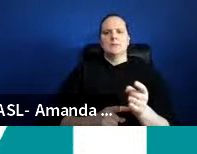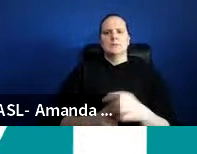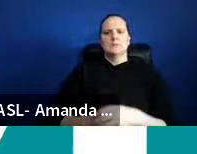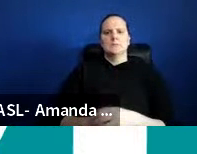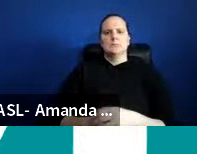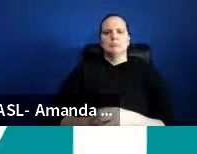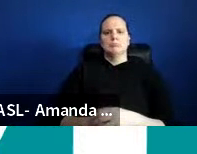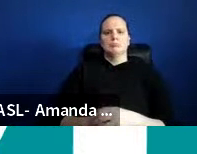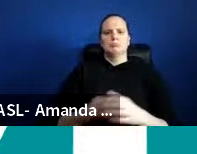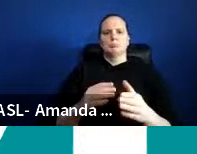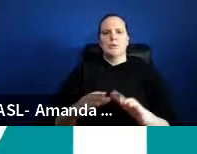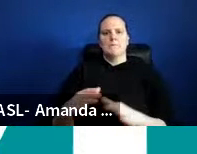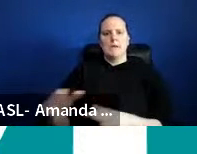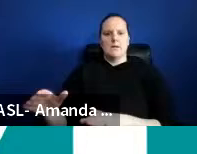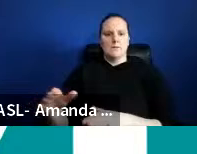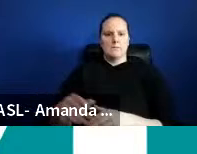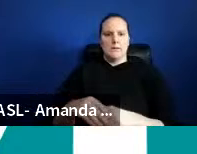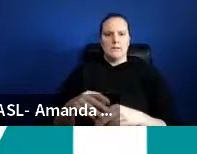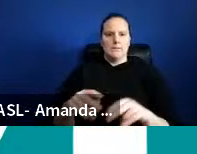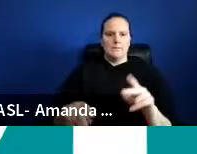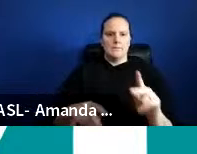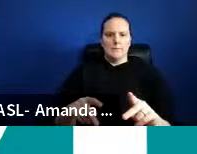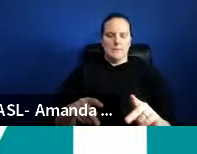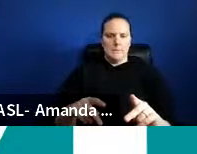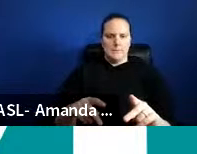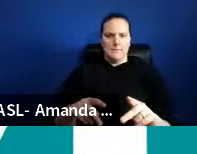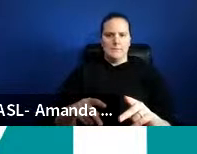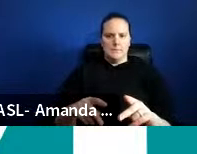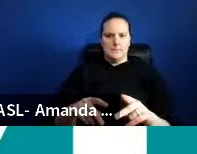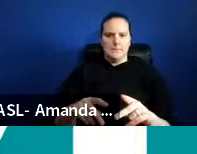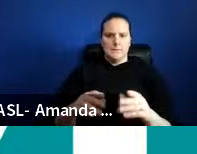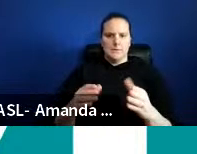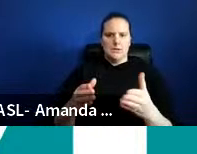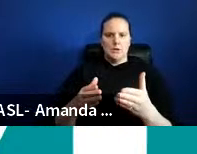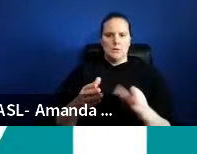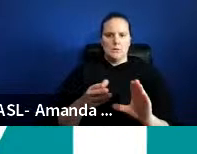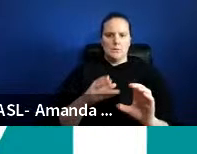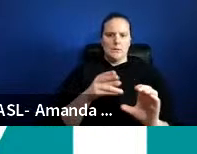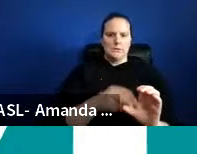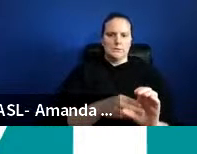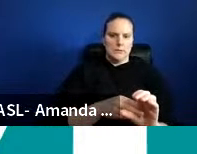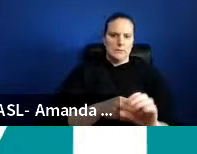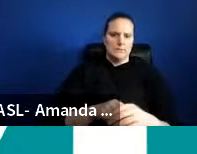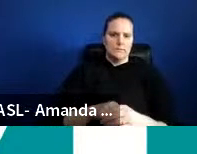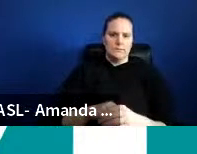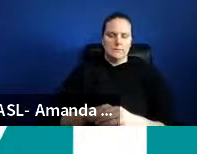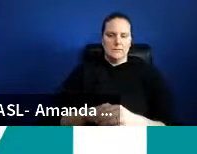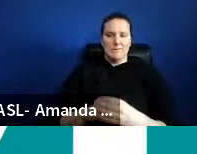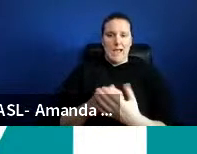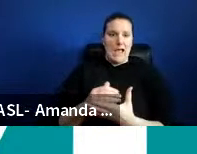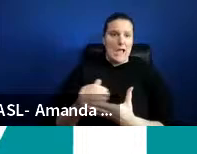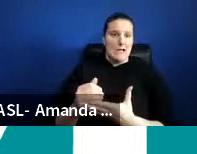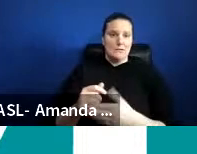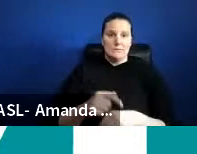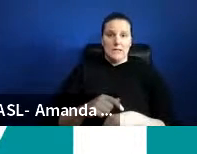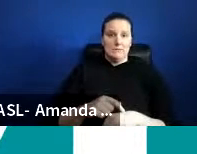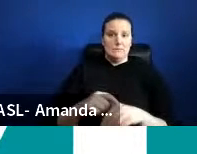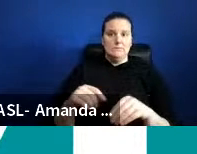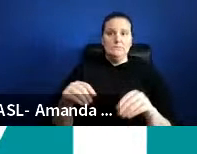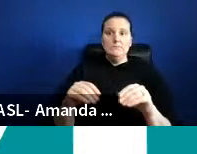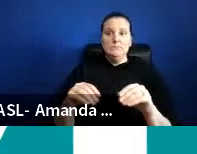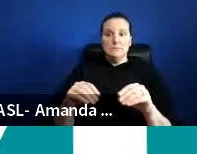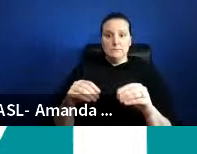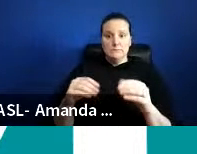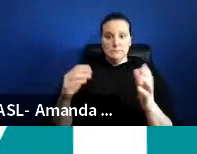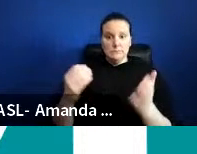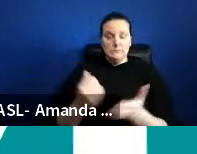that will be divided by the folks who are here to participate. If we run out of time and you have not had a chance to